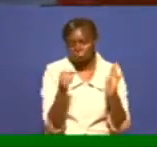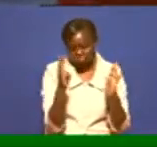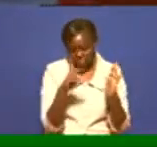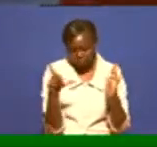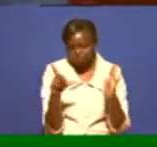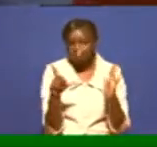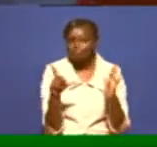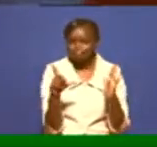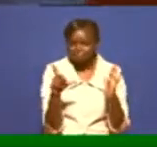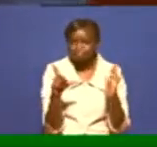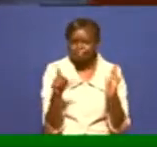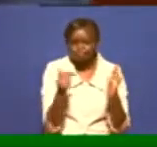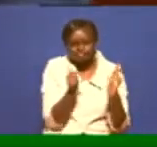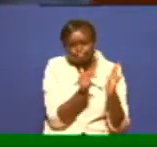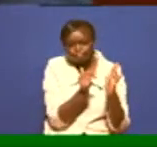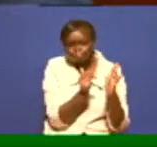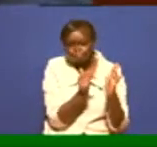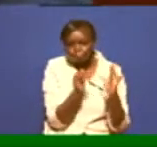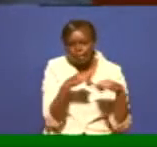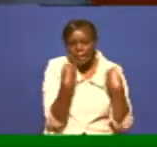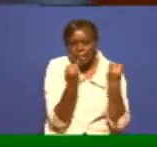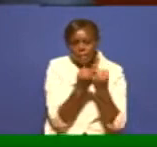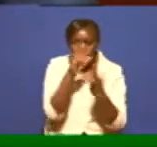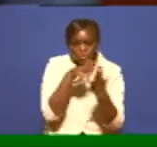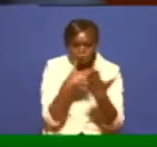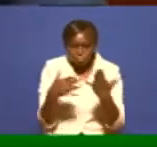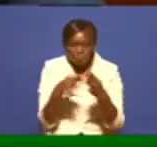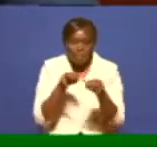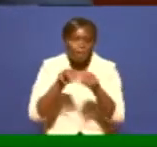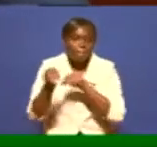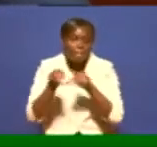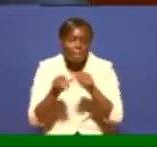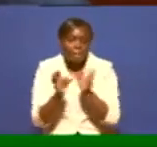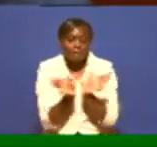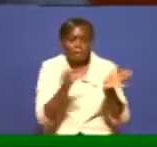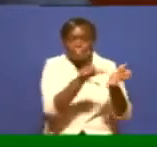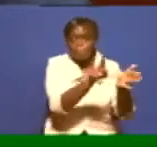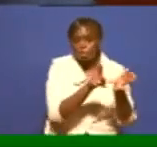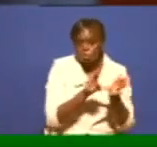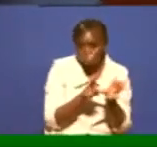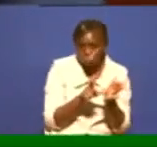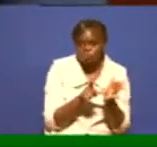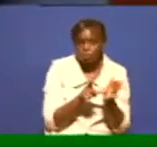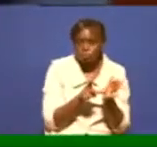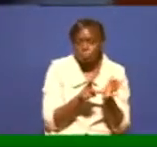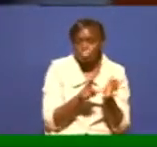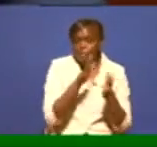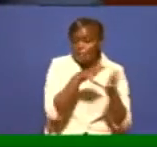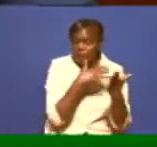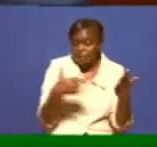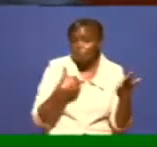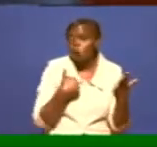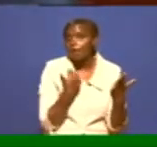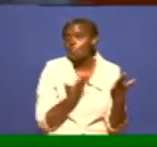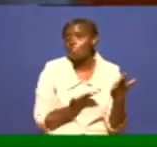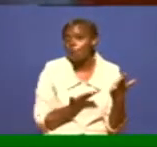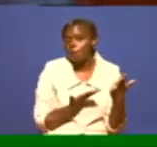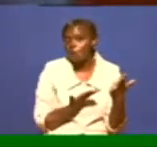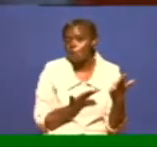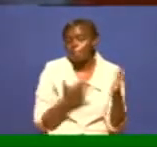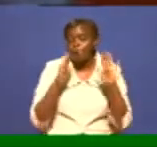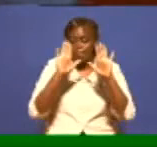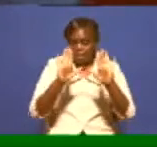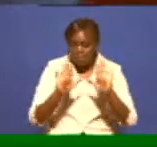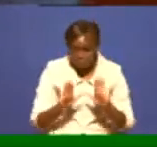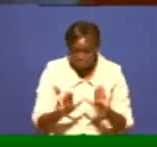comes up with what we call an institutional framework on how to manage public debt. And why it is very important, Honorable Speaker, because